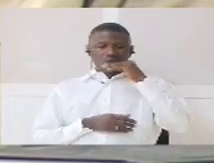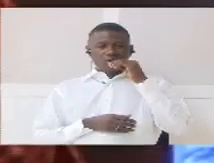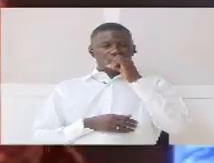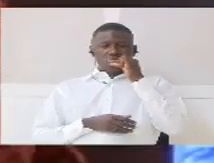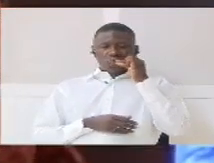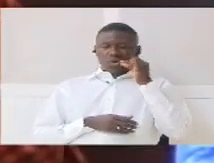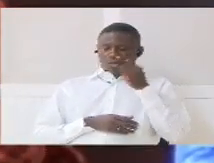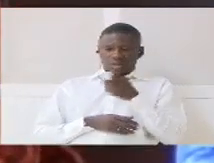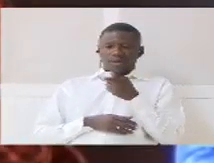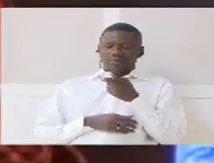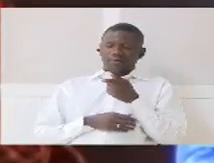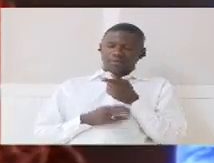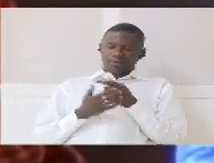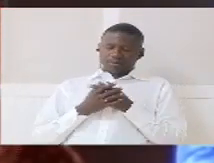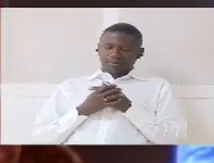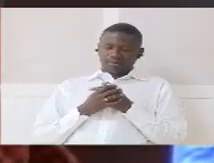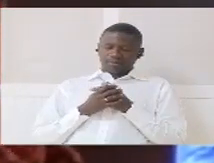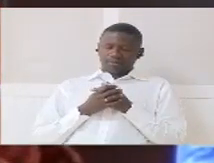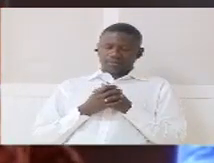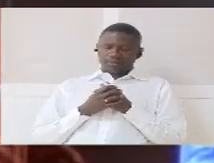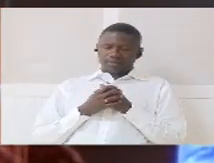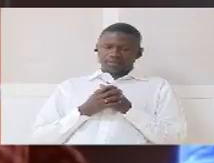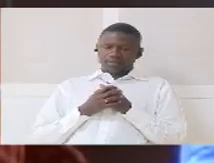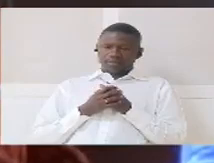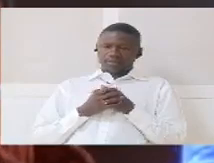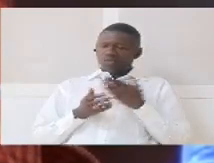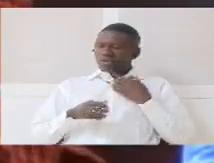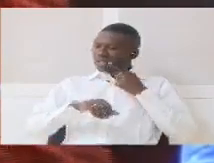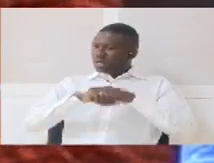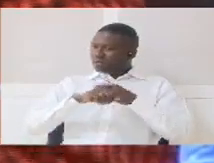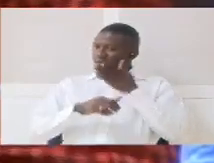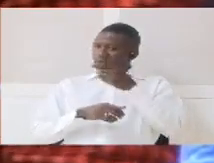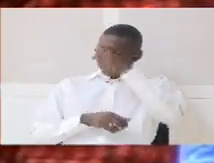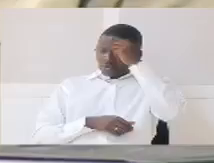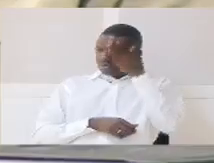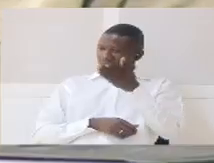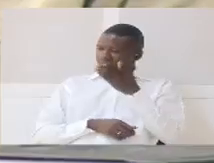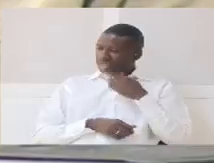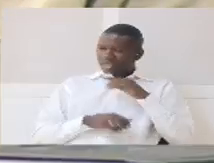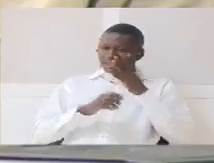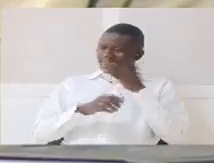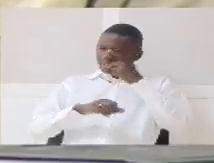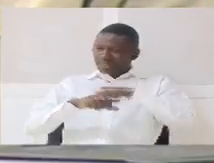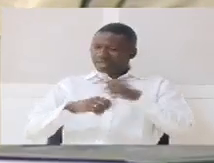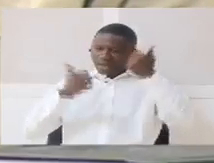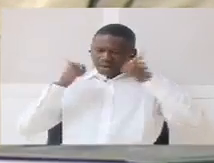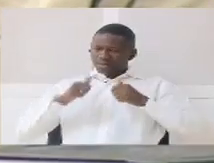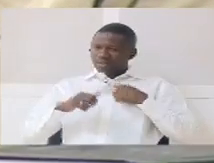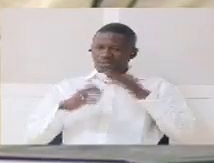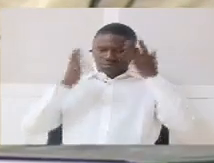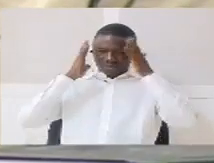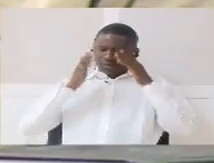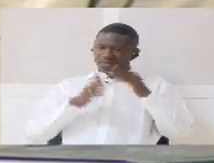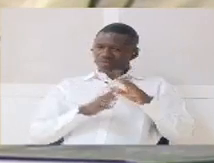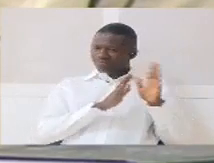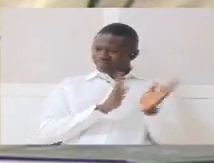was anything done to stop this problem? Ije watu men. For iman kuta mandi ba mensi